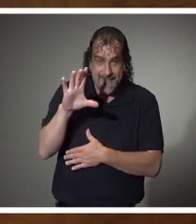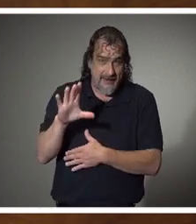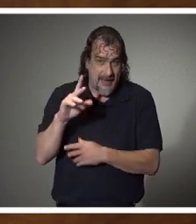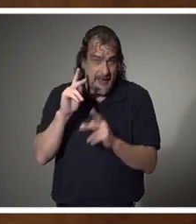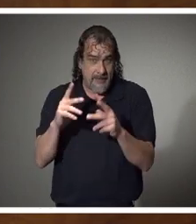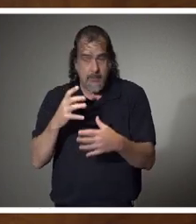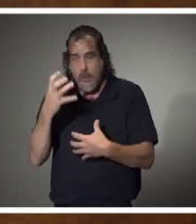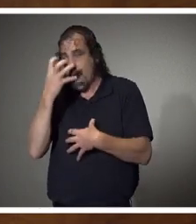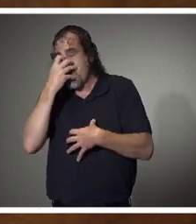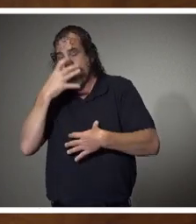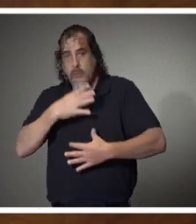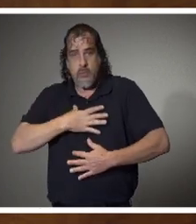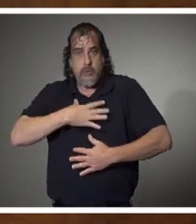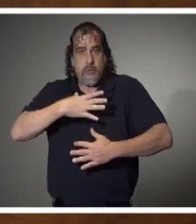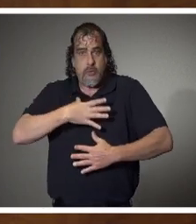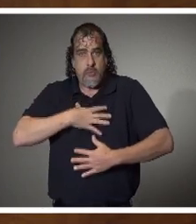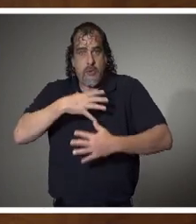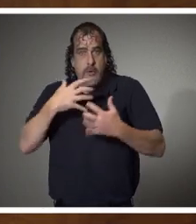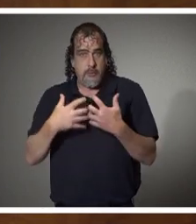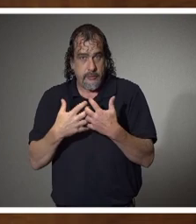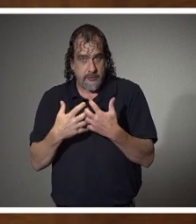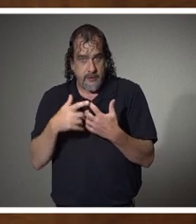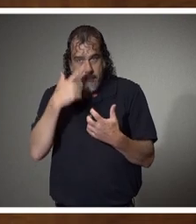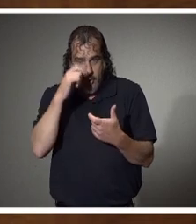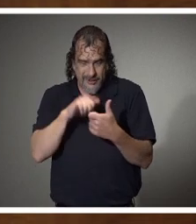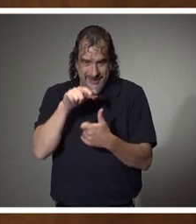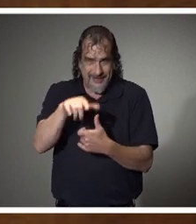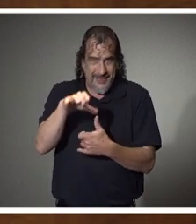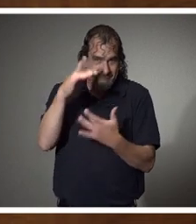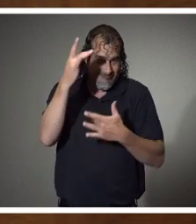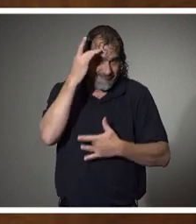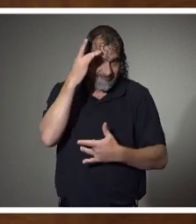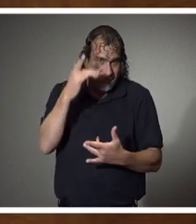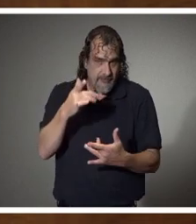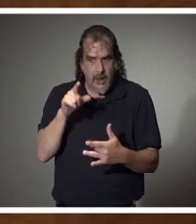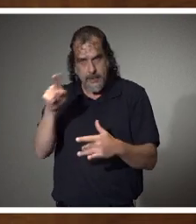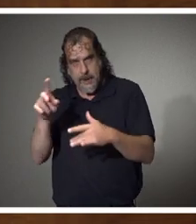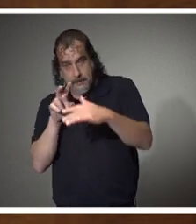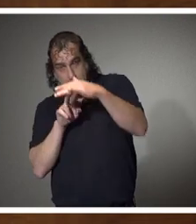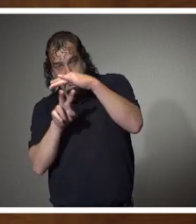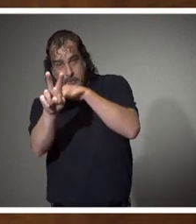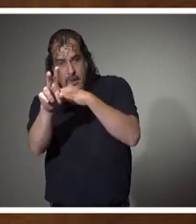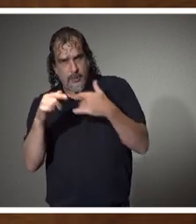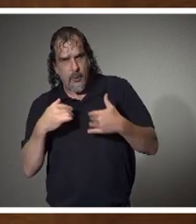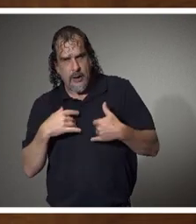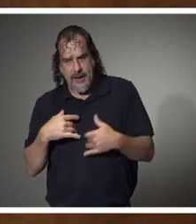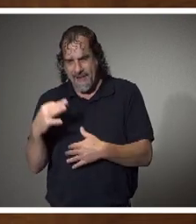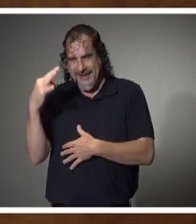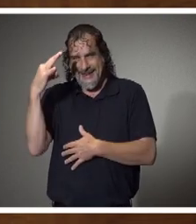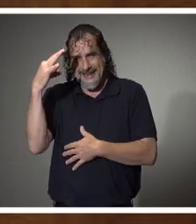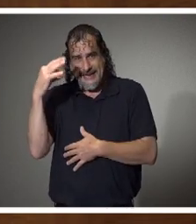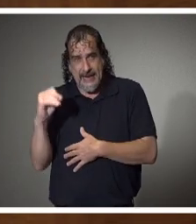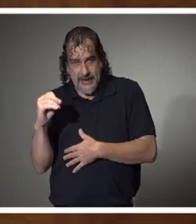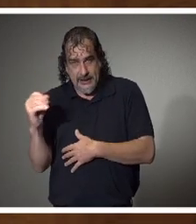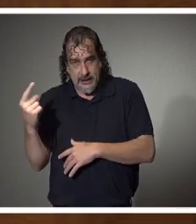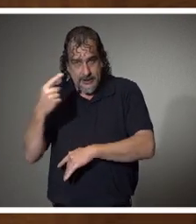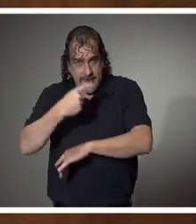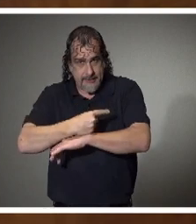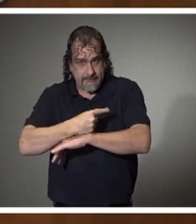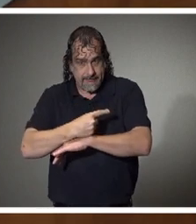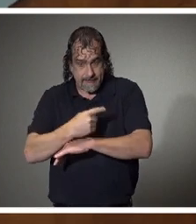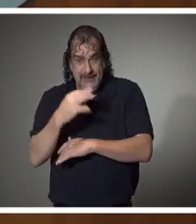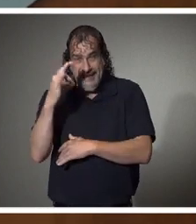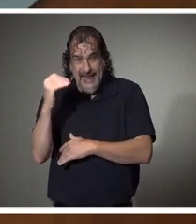on ventilators because of the virus. They predicted we would see 90 deaths today.